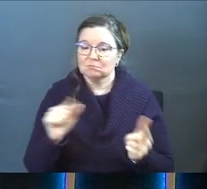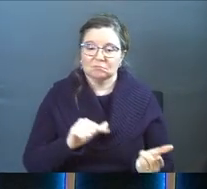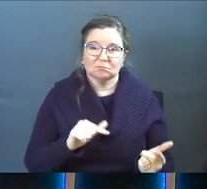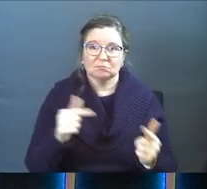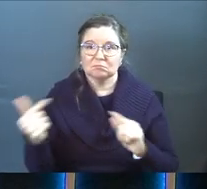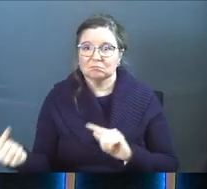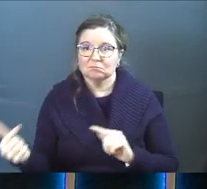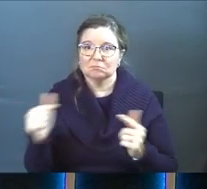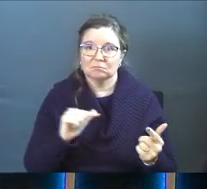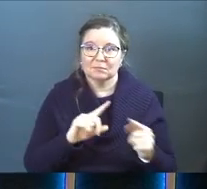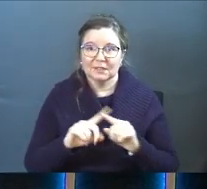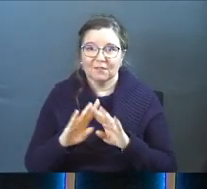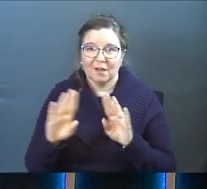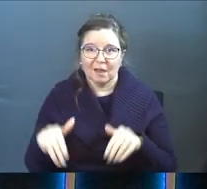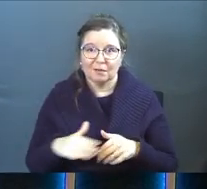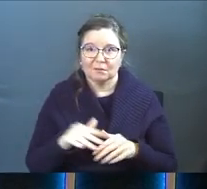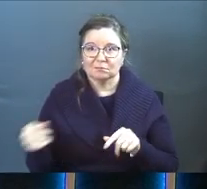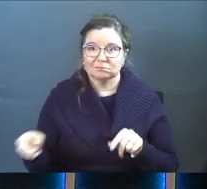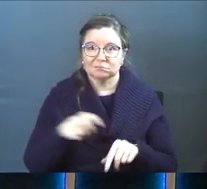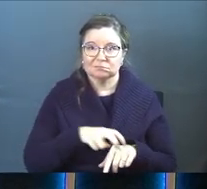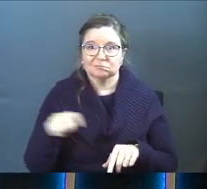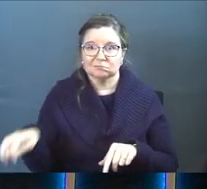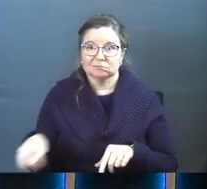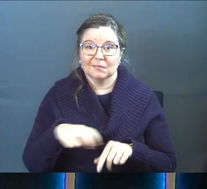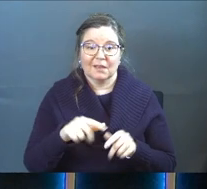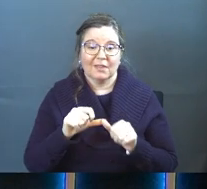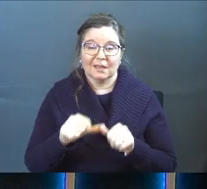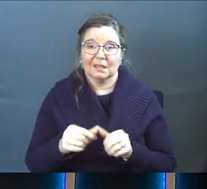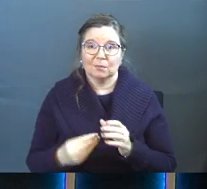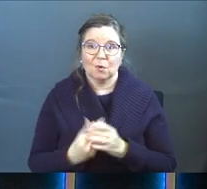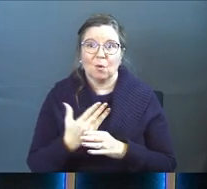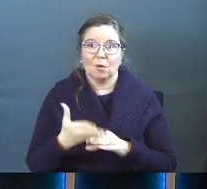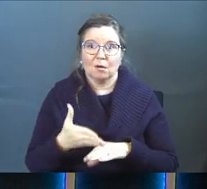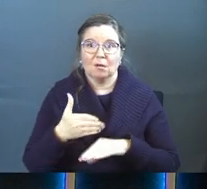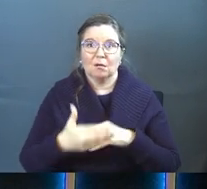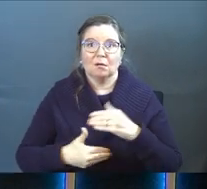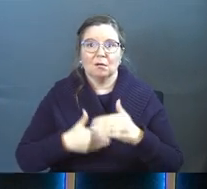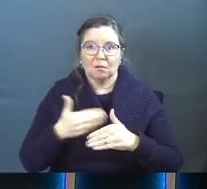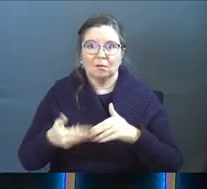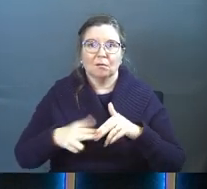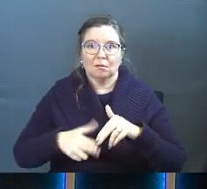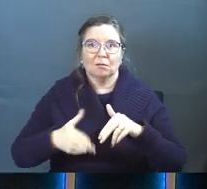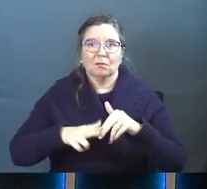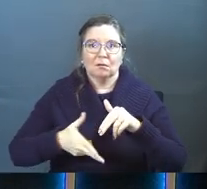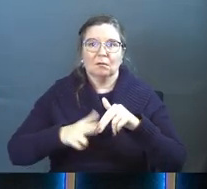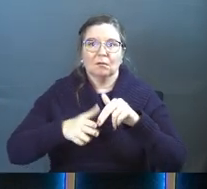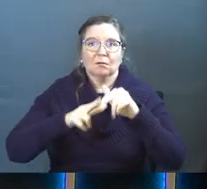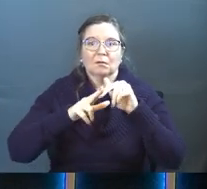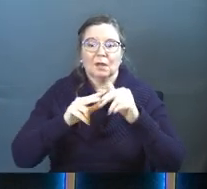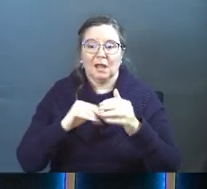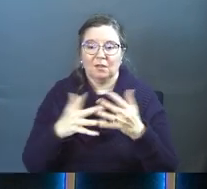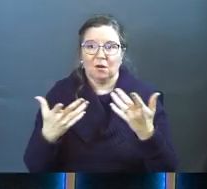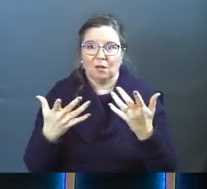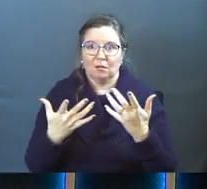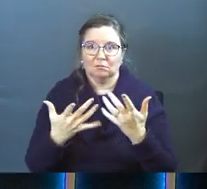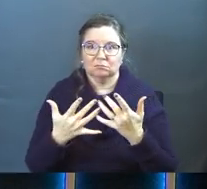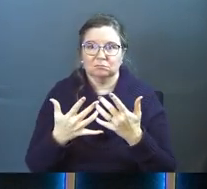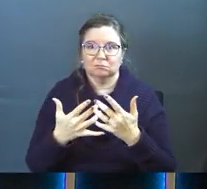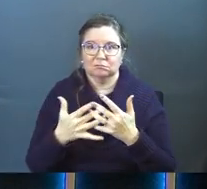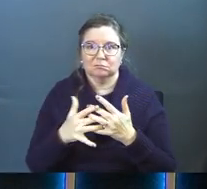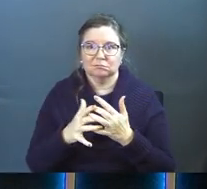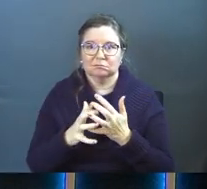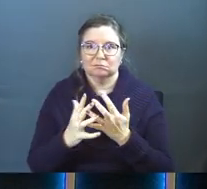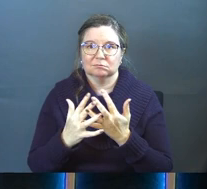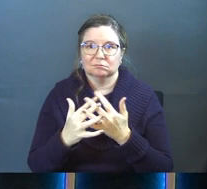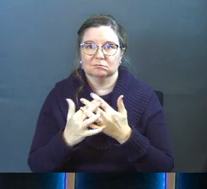week that they're at your house. And that just kind of keeps growing, right? You just kind of keep drawing all those threads between each other. And you just